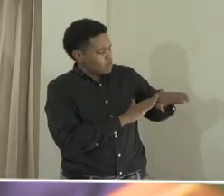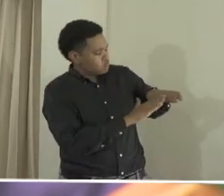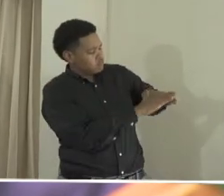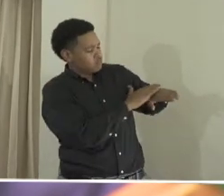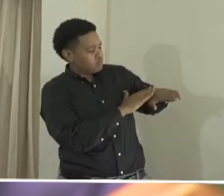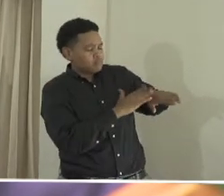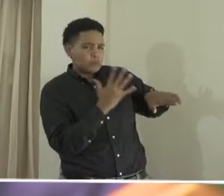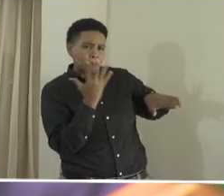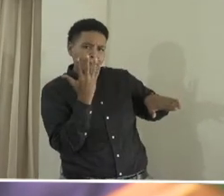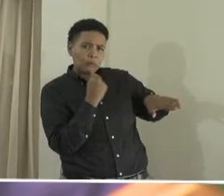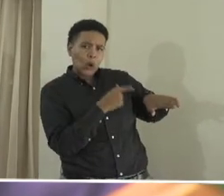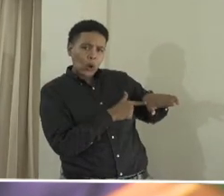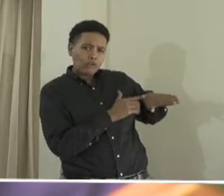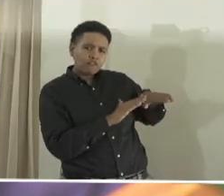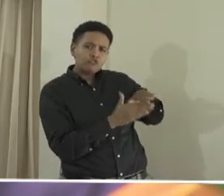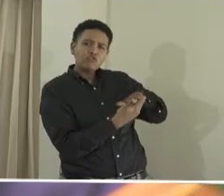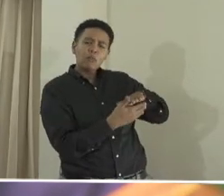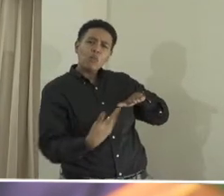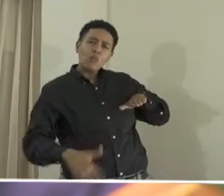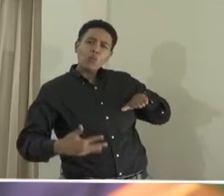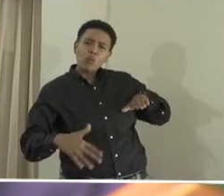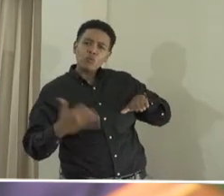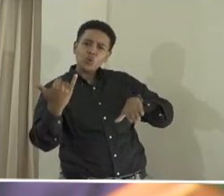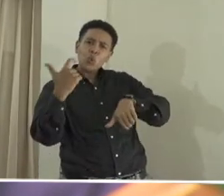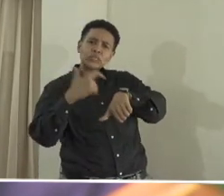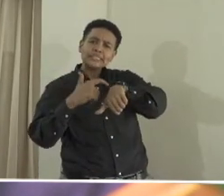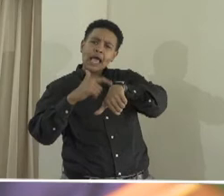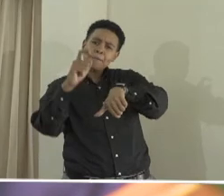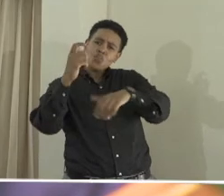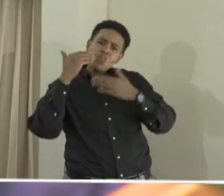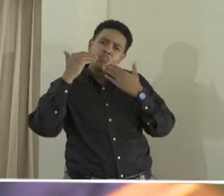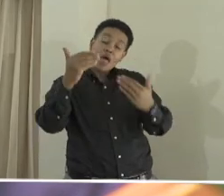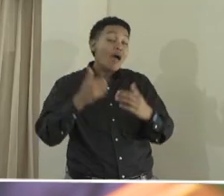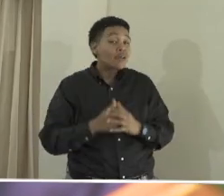Jamaica, is an occasion for thanksgiving.